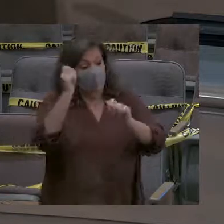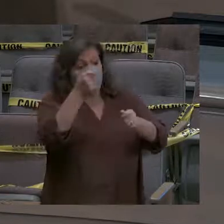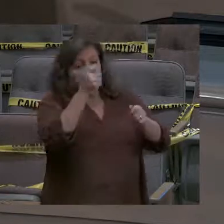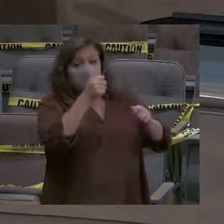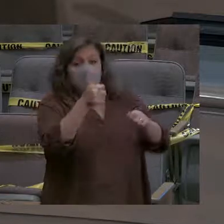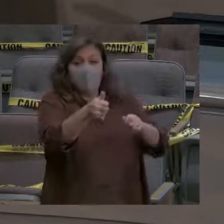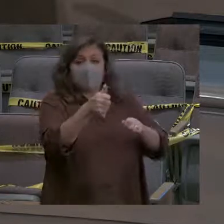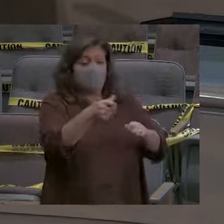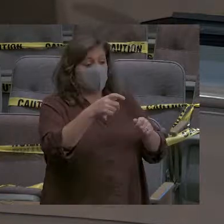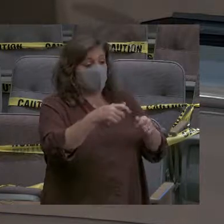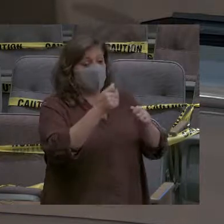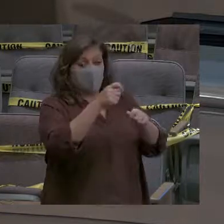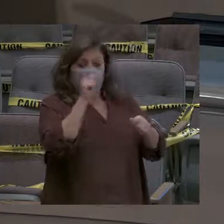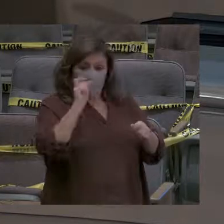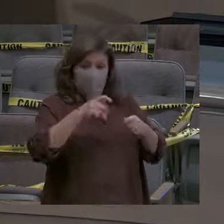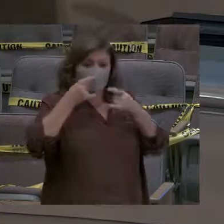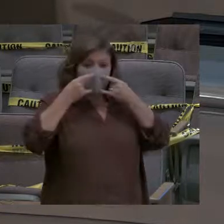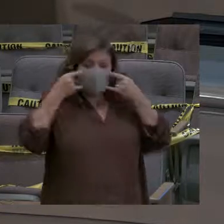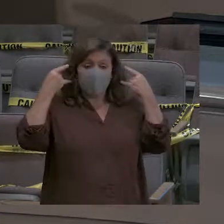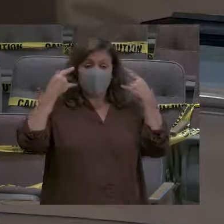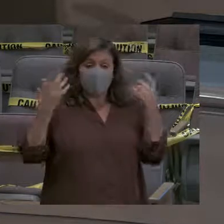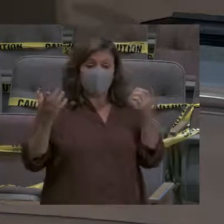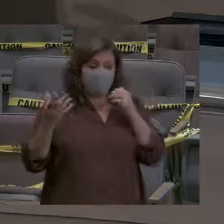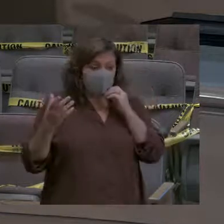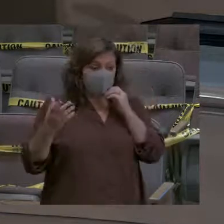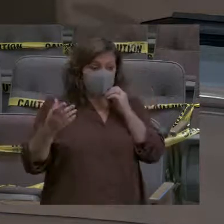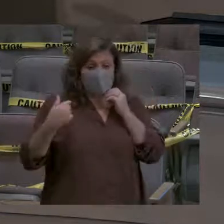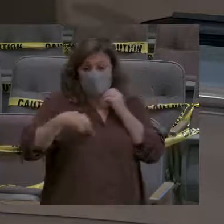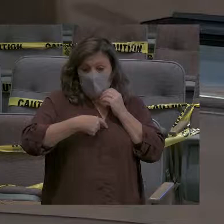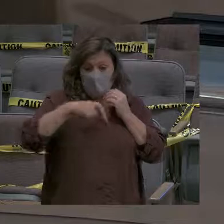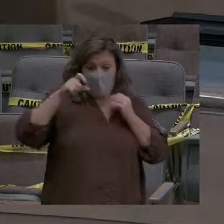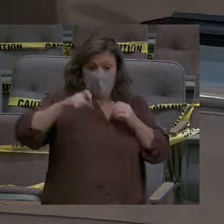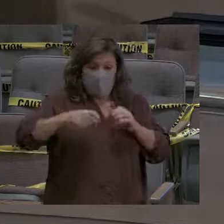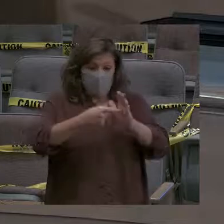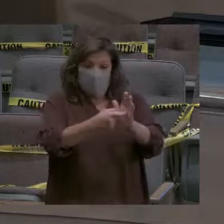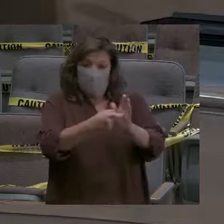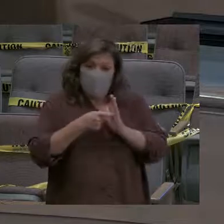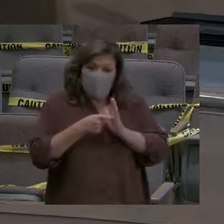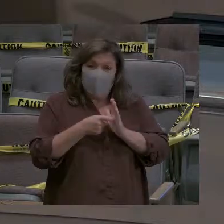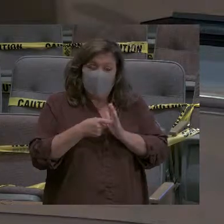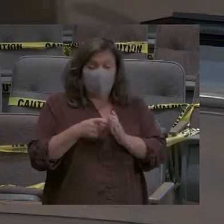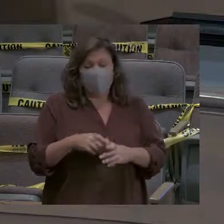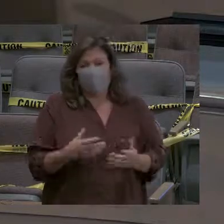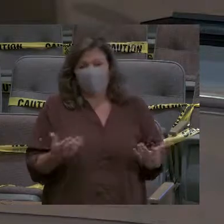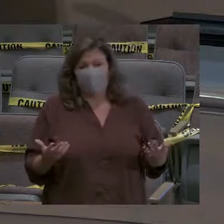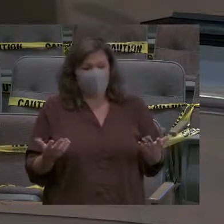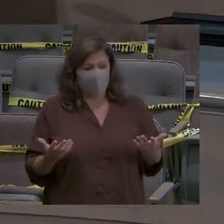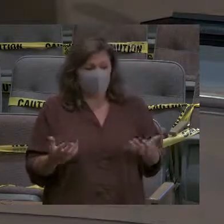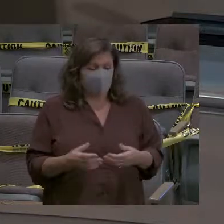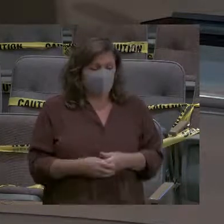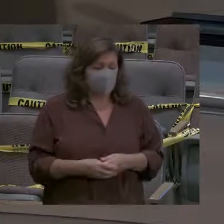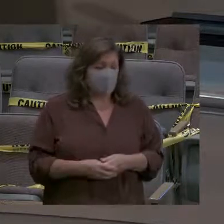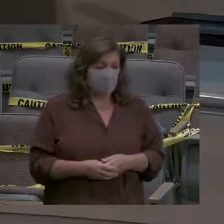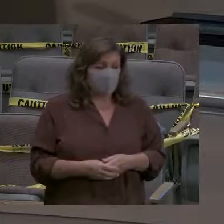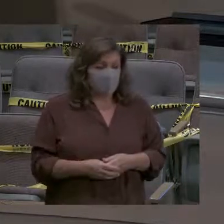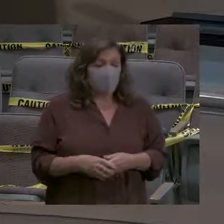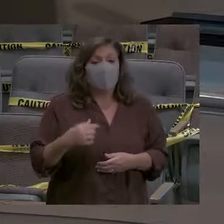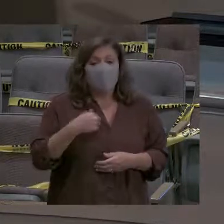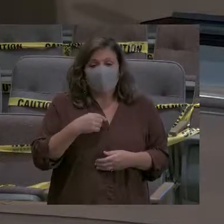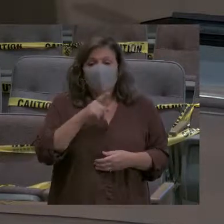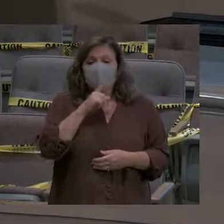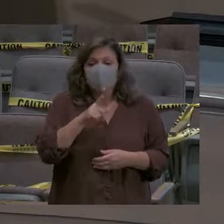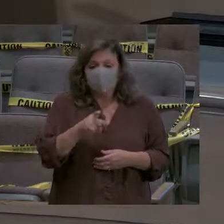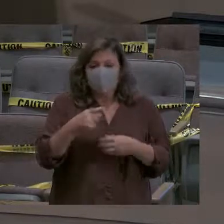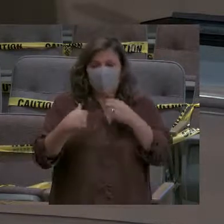by himself from wearing a mask? Do we have to mandate that he wear a mask at all times? Now, I'm sure that there are discussions that